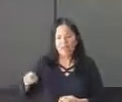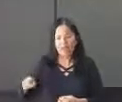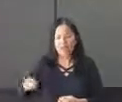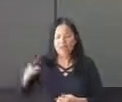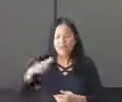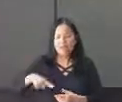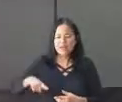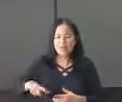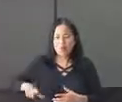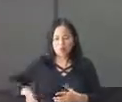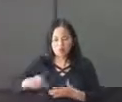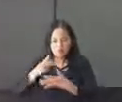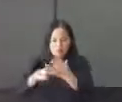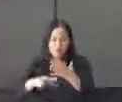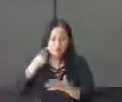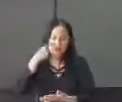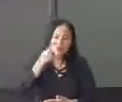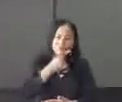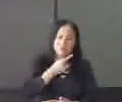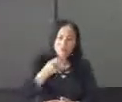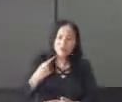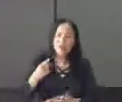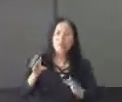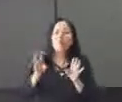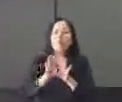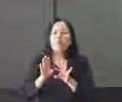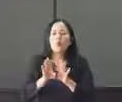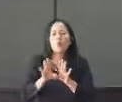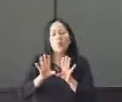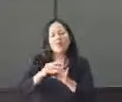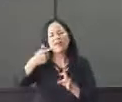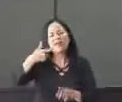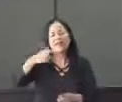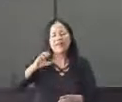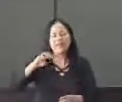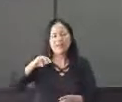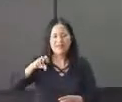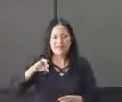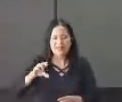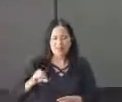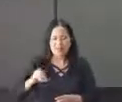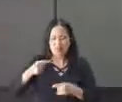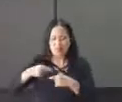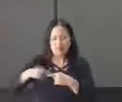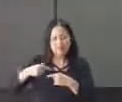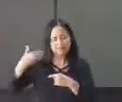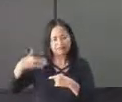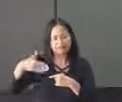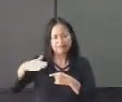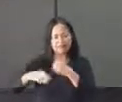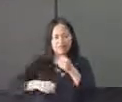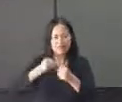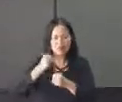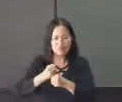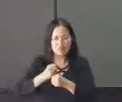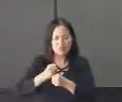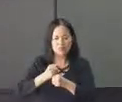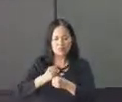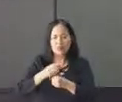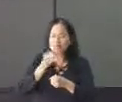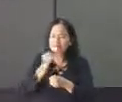the vision or the concept of gender. So throughout all these years, we have been